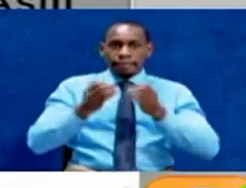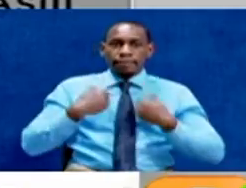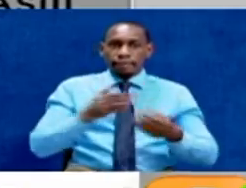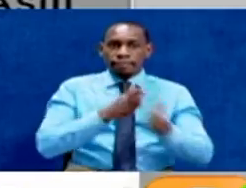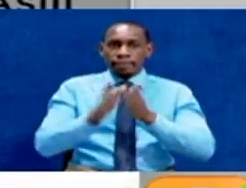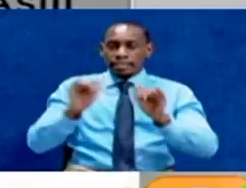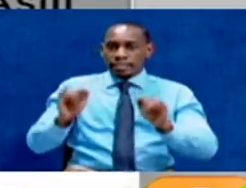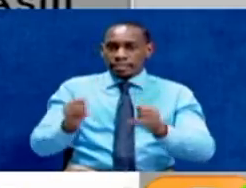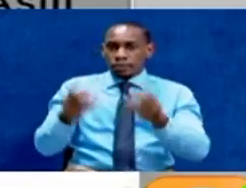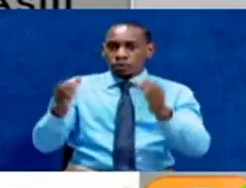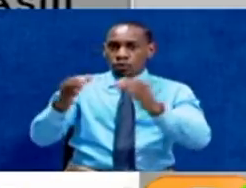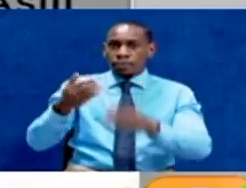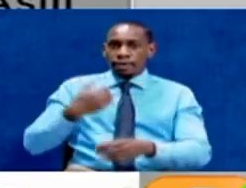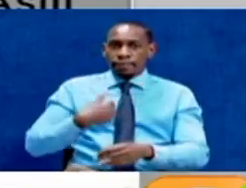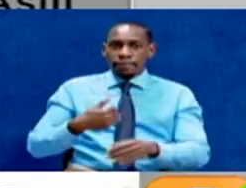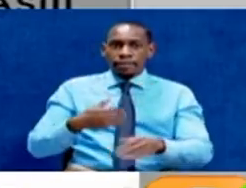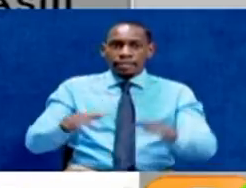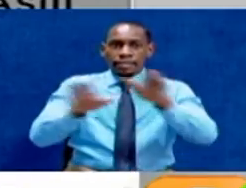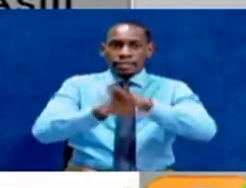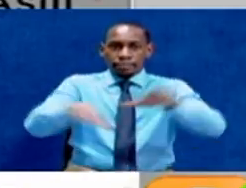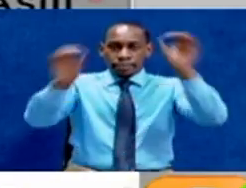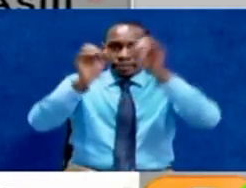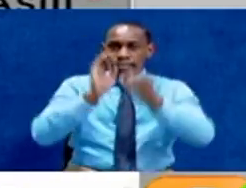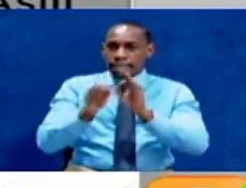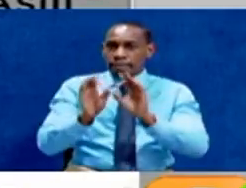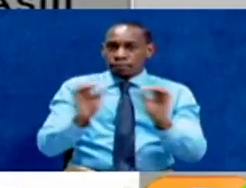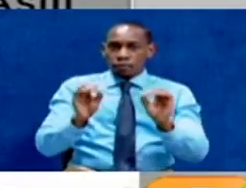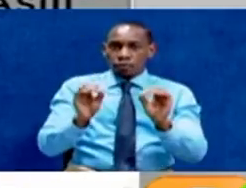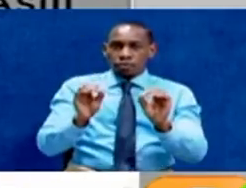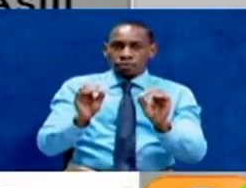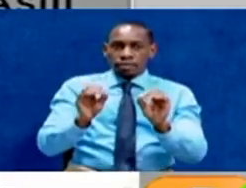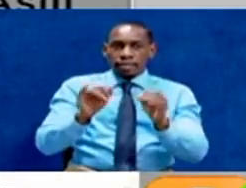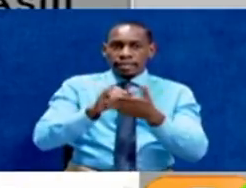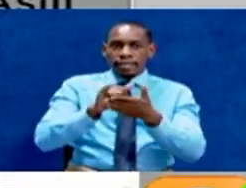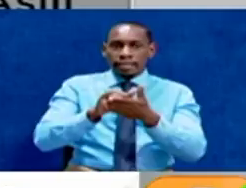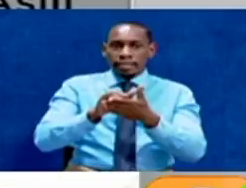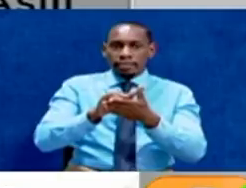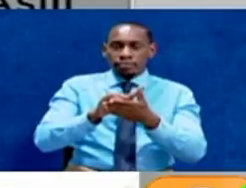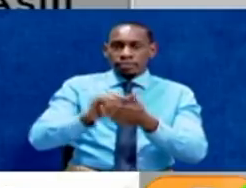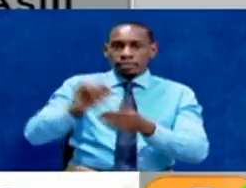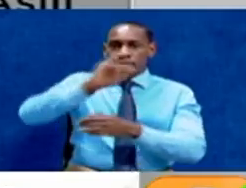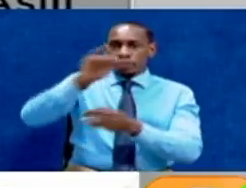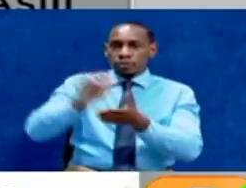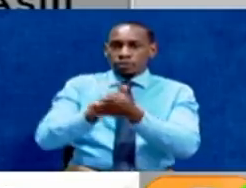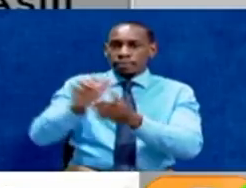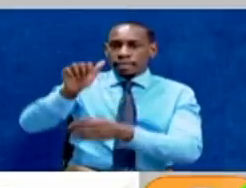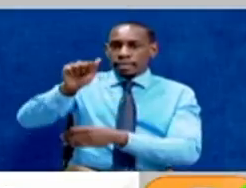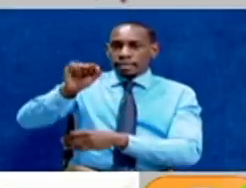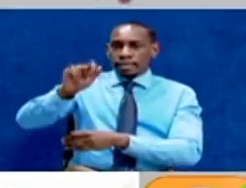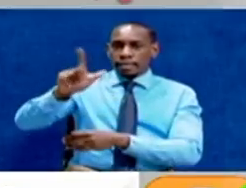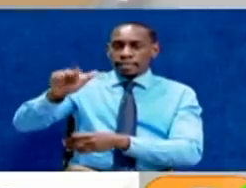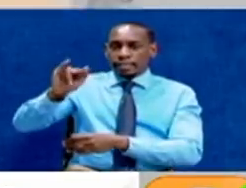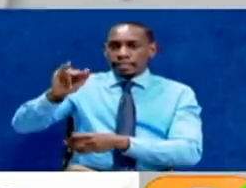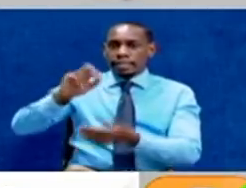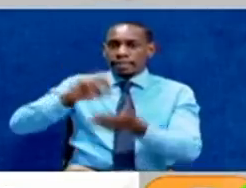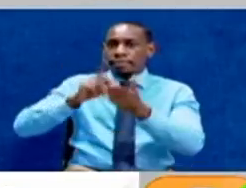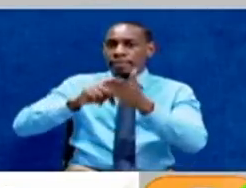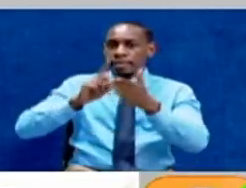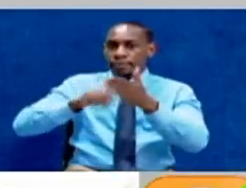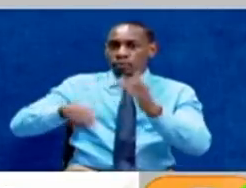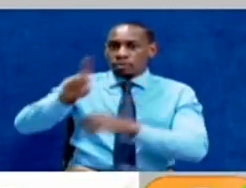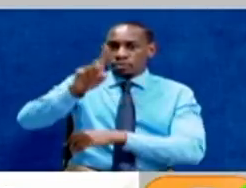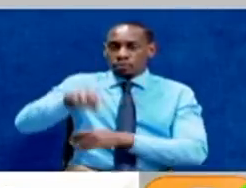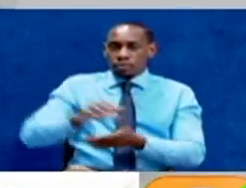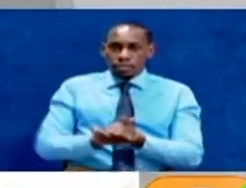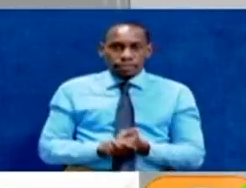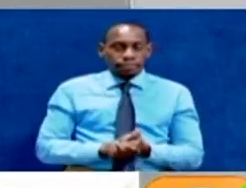to have a new party for the deputy president. And if not, what is the much publicized Jubilee Asili about? And I already touched on that a little bit.